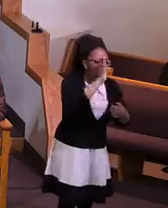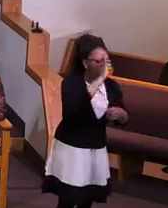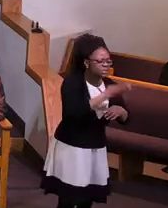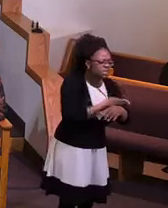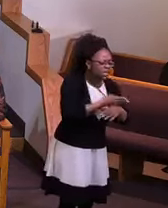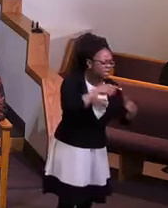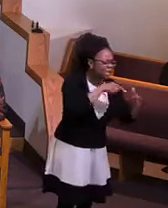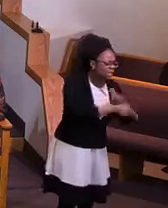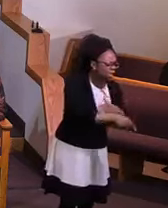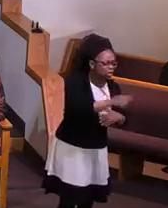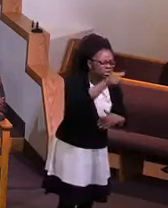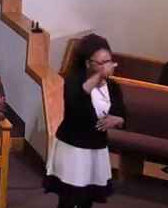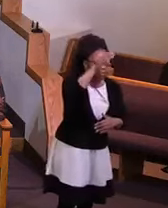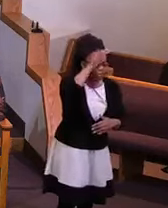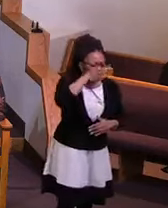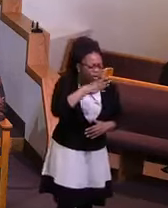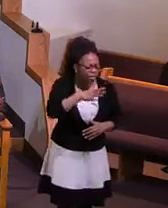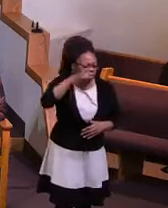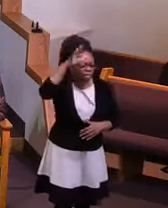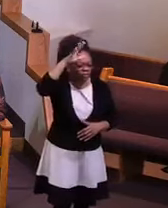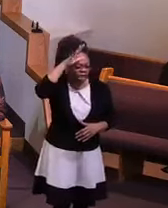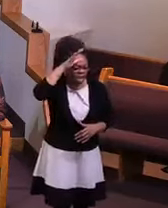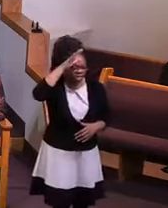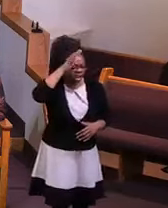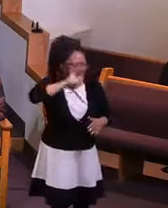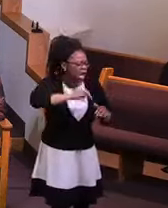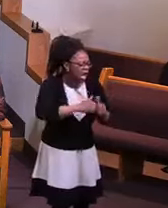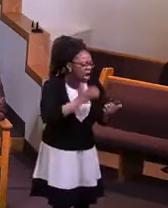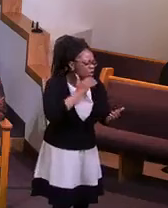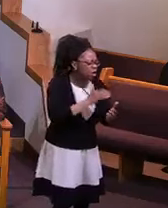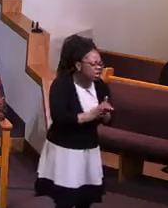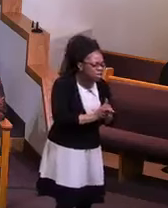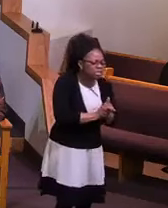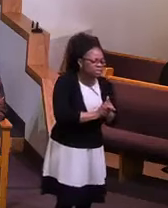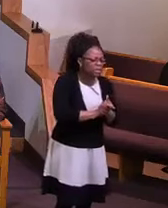could kill his children, wife, and then himself. Explain to me how